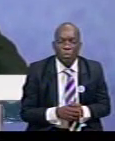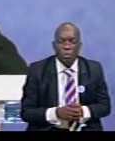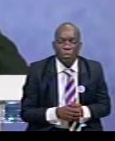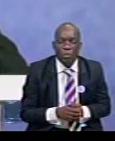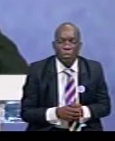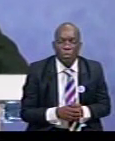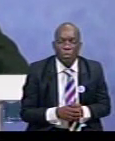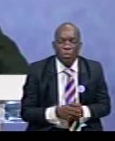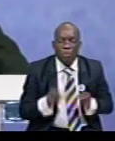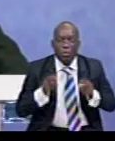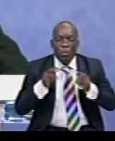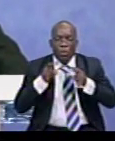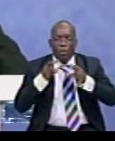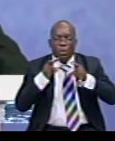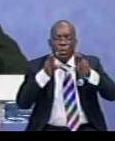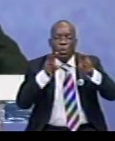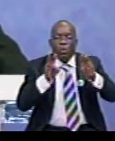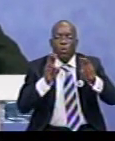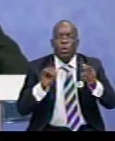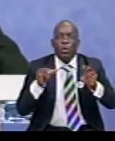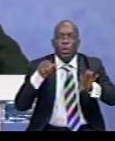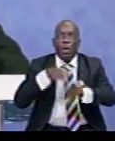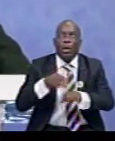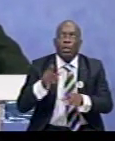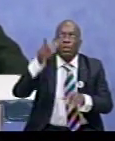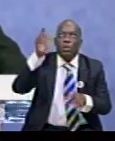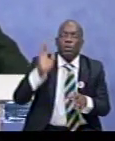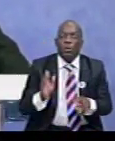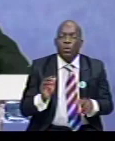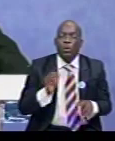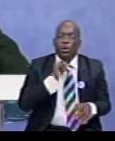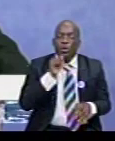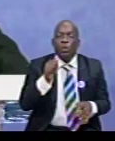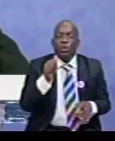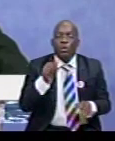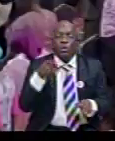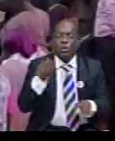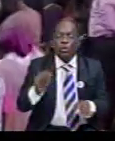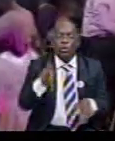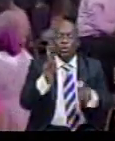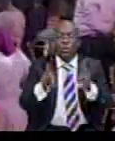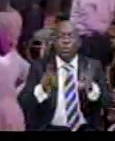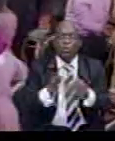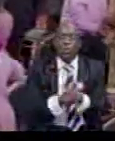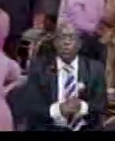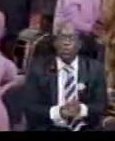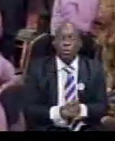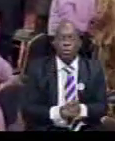Looking at God and not the people.